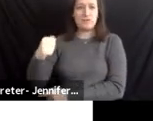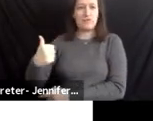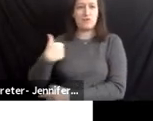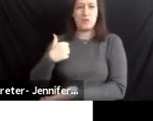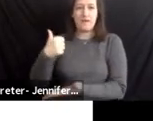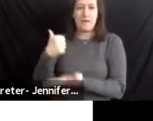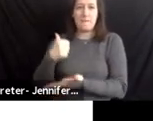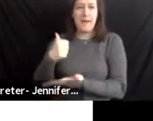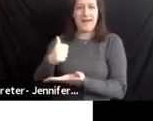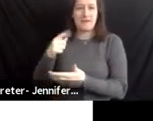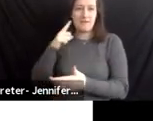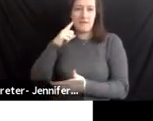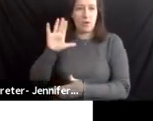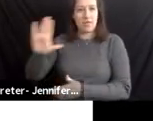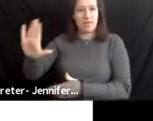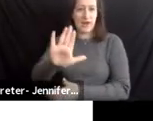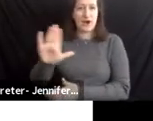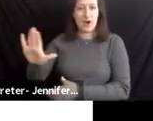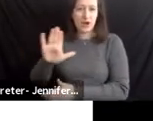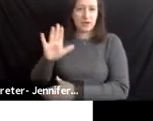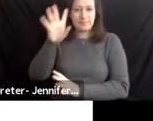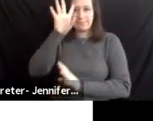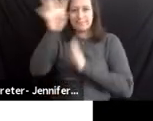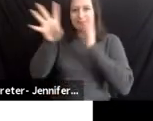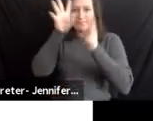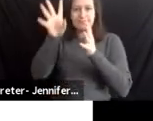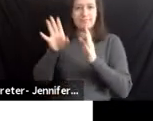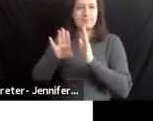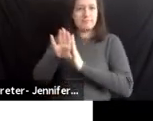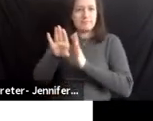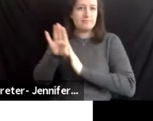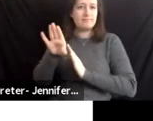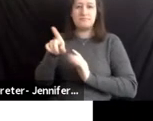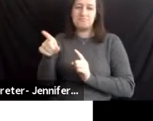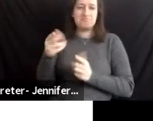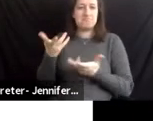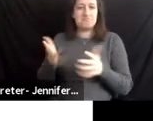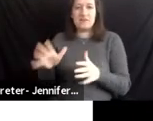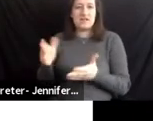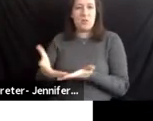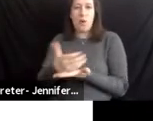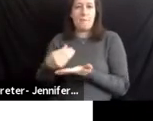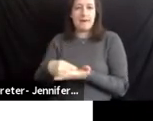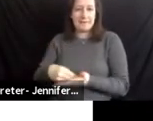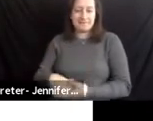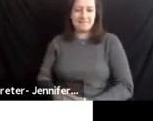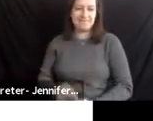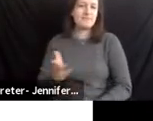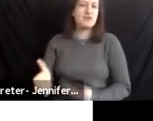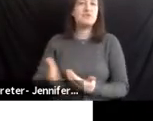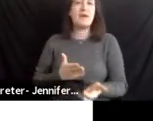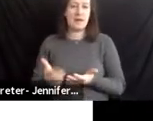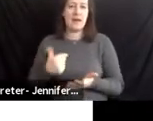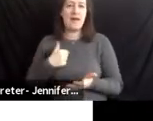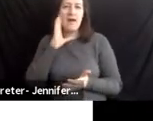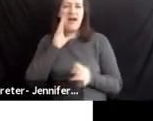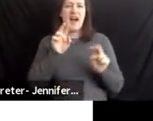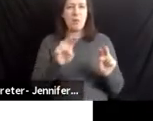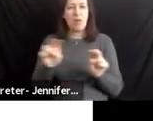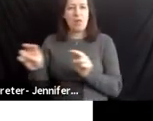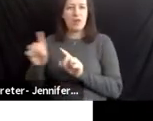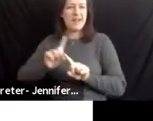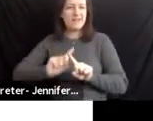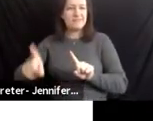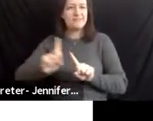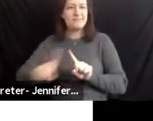So I'm going to look at a variety of opportunities that we as designers can embrace